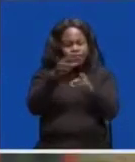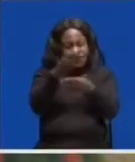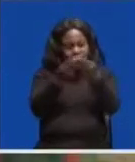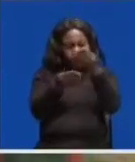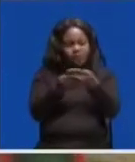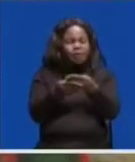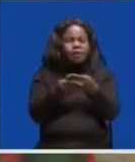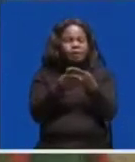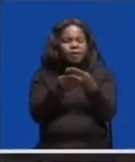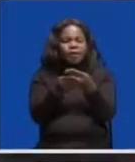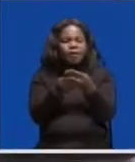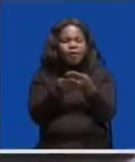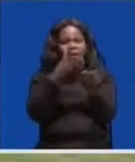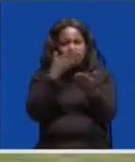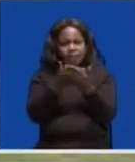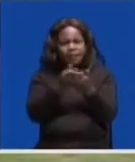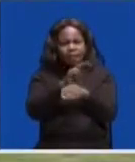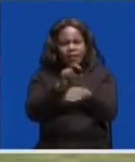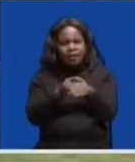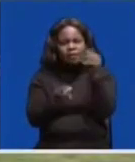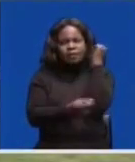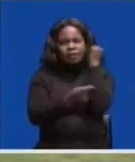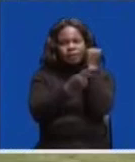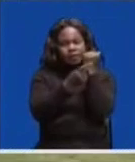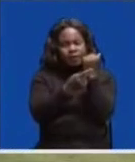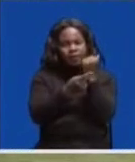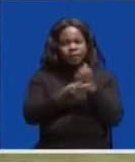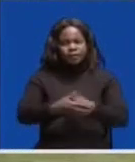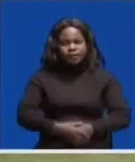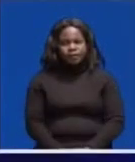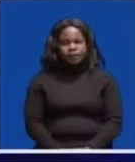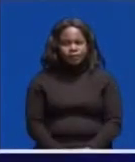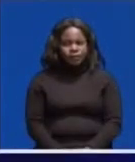national development. Michelo Lubinda, Zanis News in Lusaka.